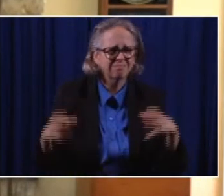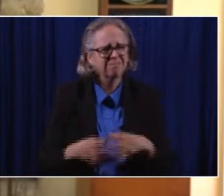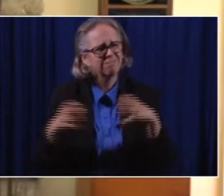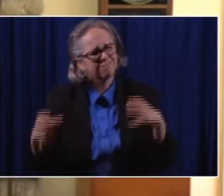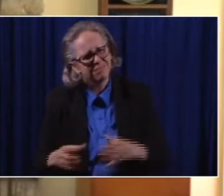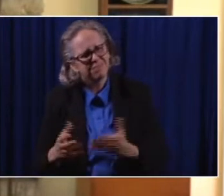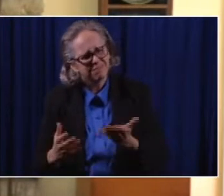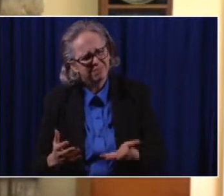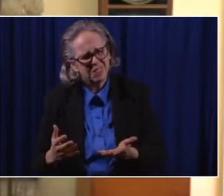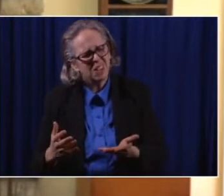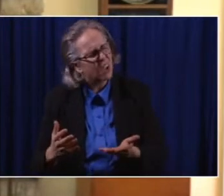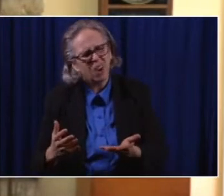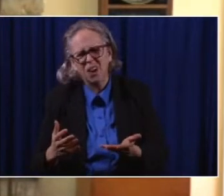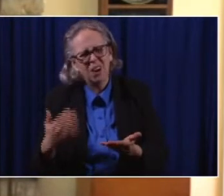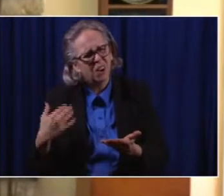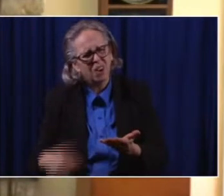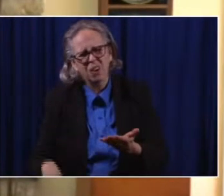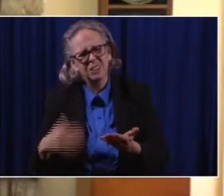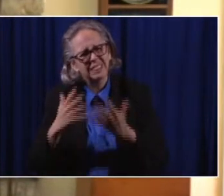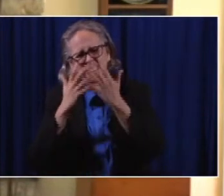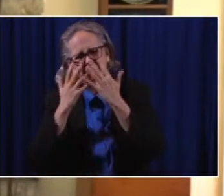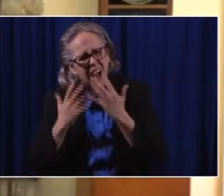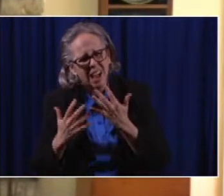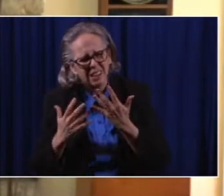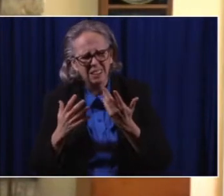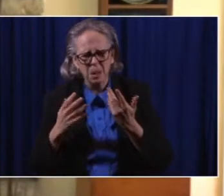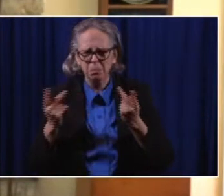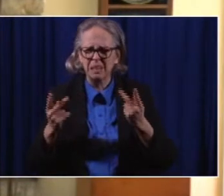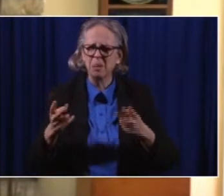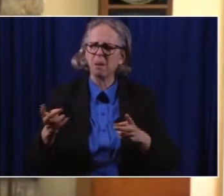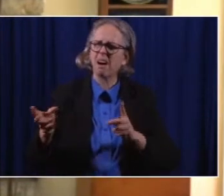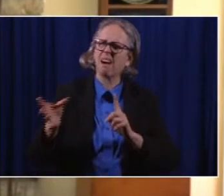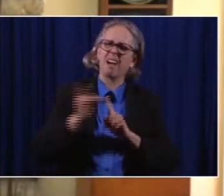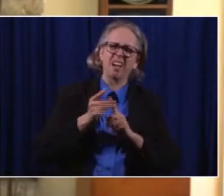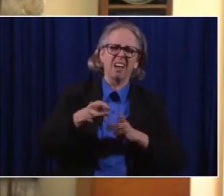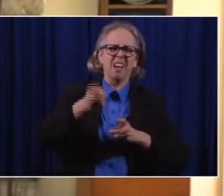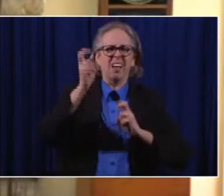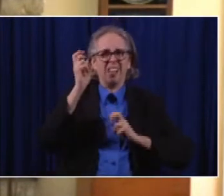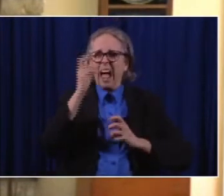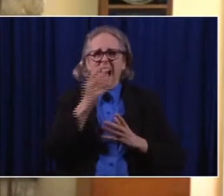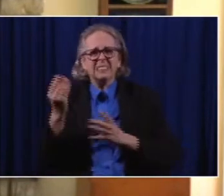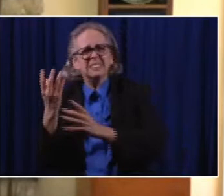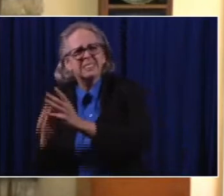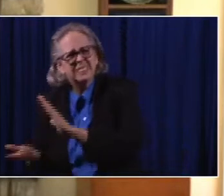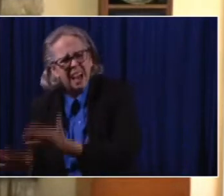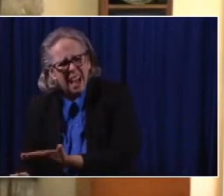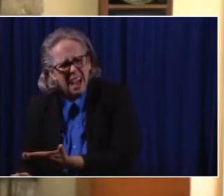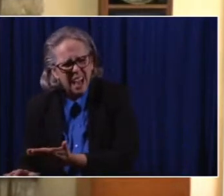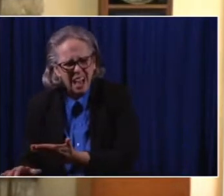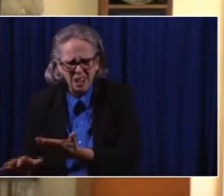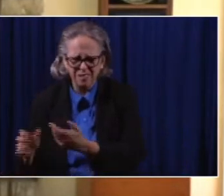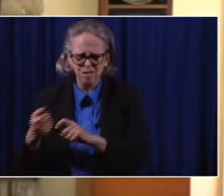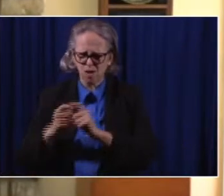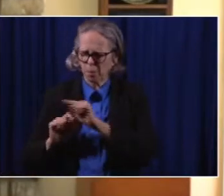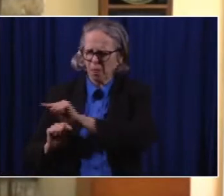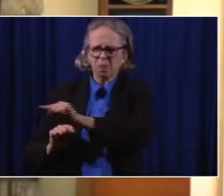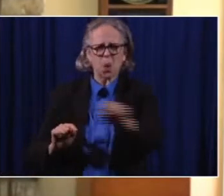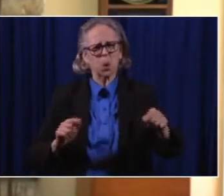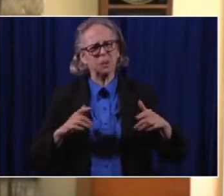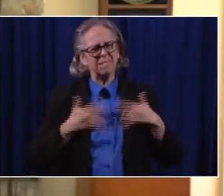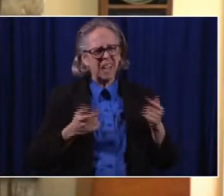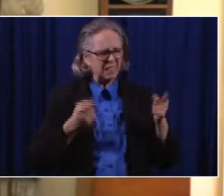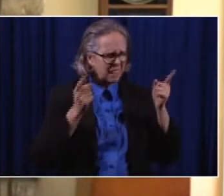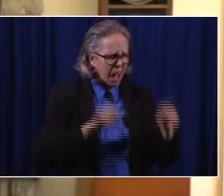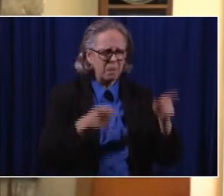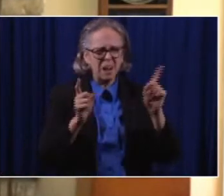horrible tragedies. And we've got to slow those down. We're not telling people, don't have a